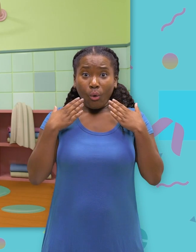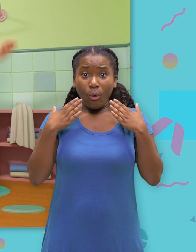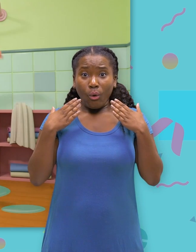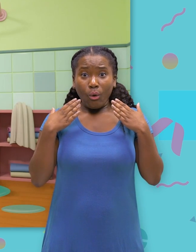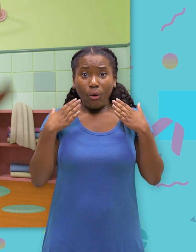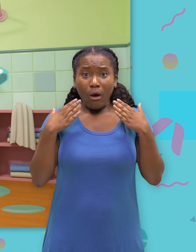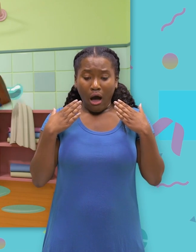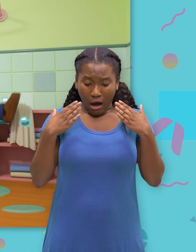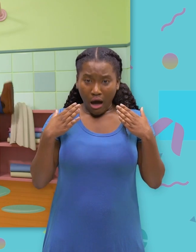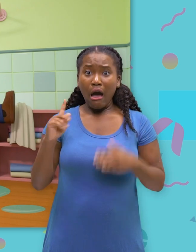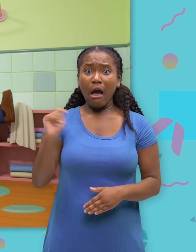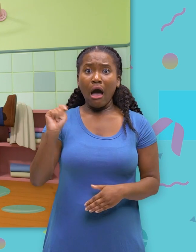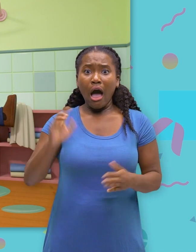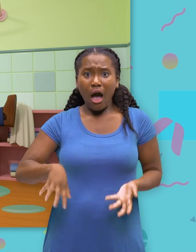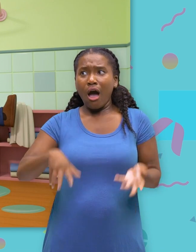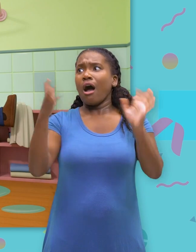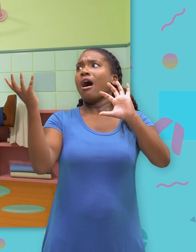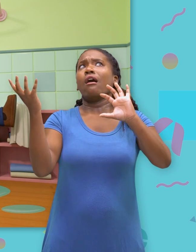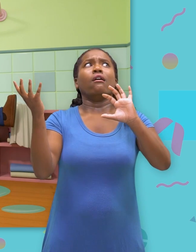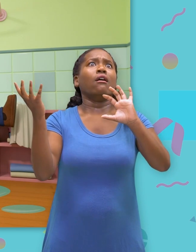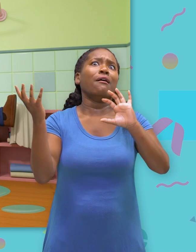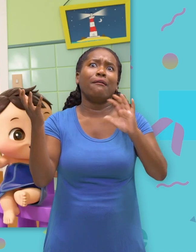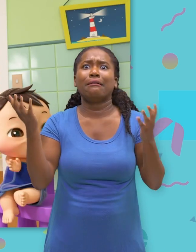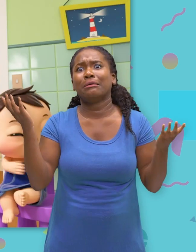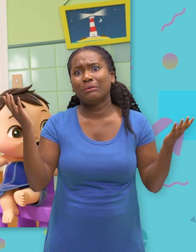Oops, this bathroom is such a mess.